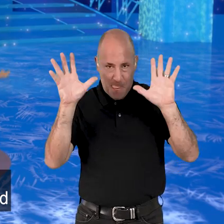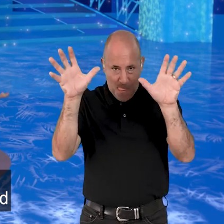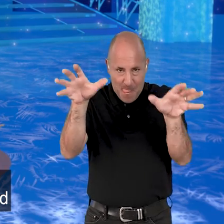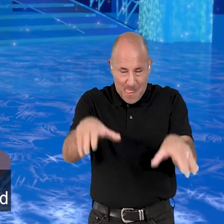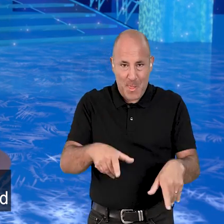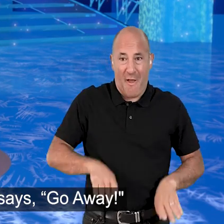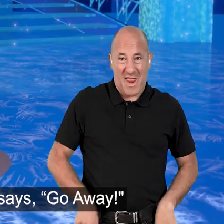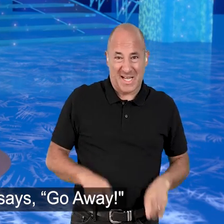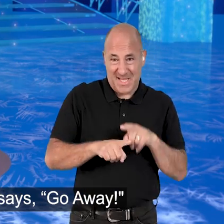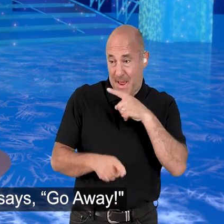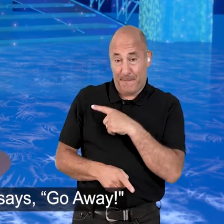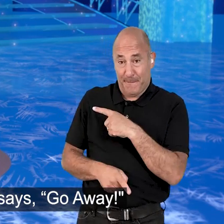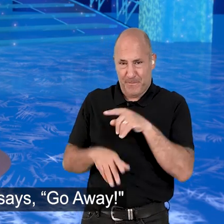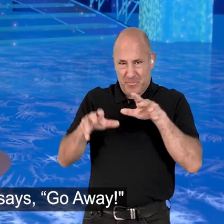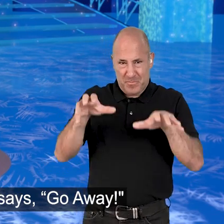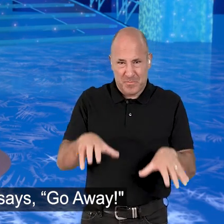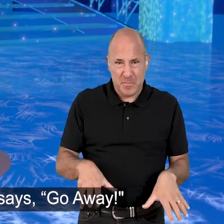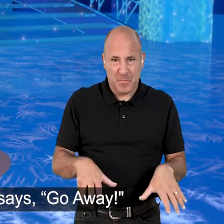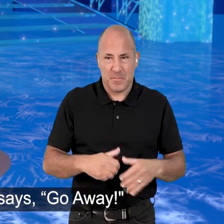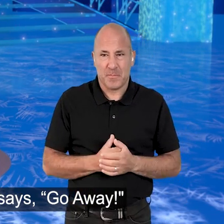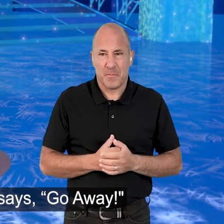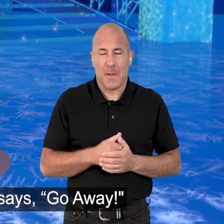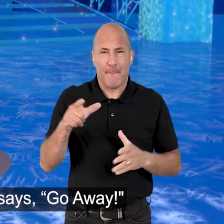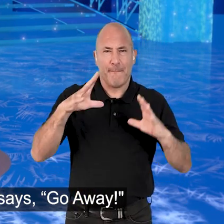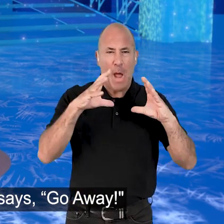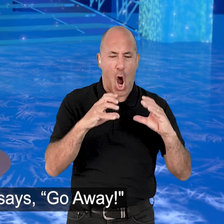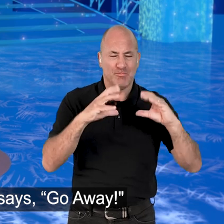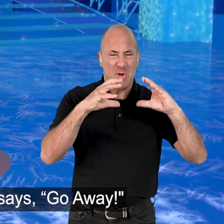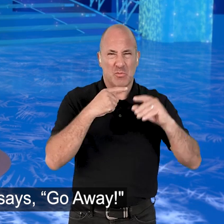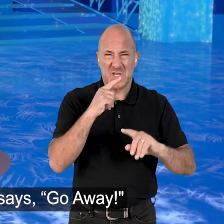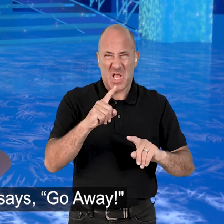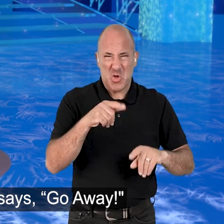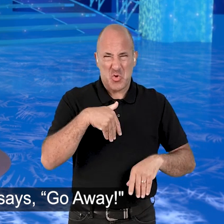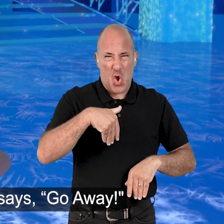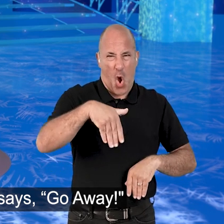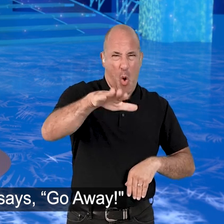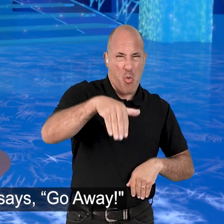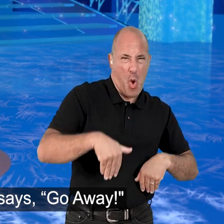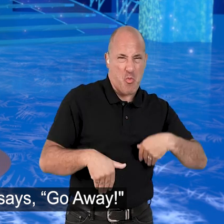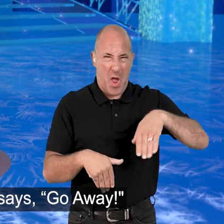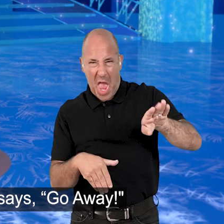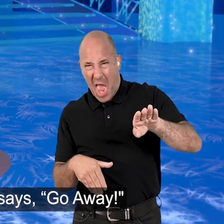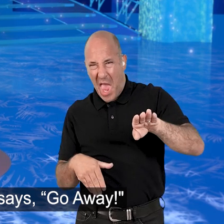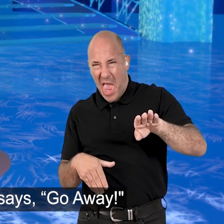all the way forwards, taking hold of your ankles. Marshmallow says, go